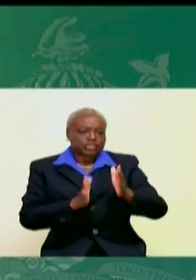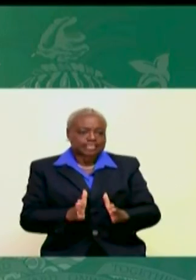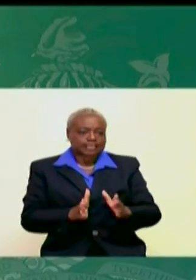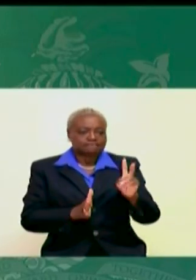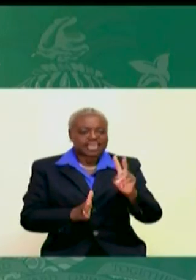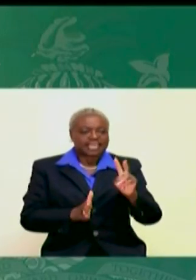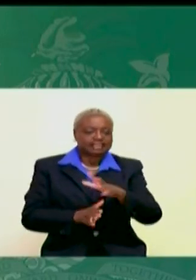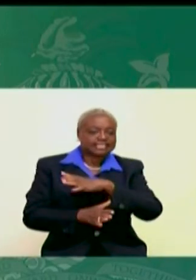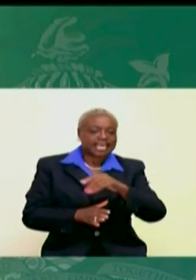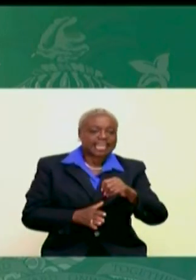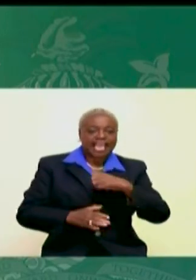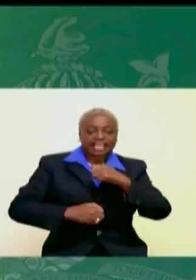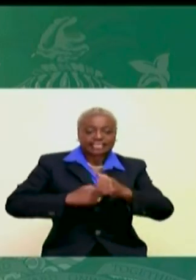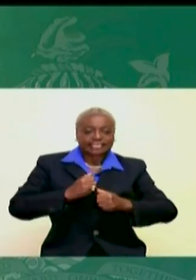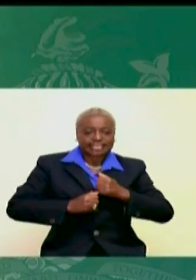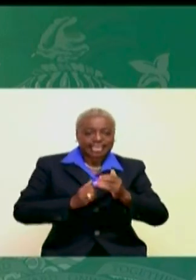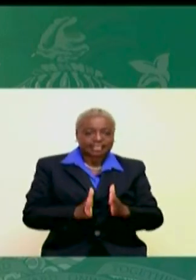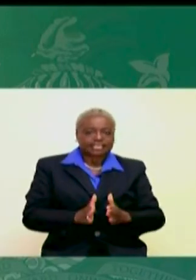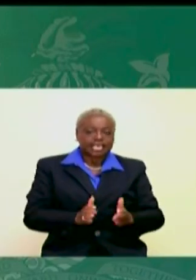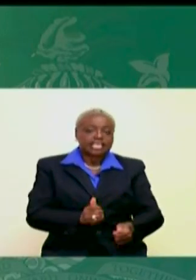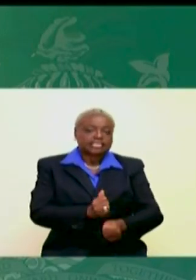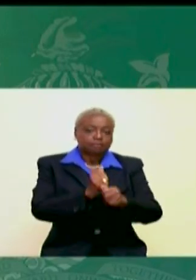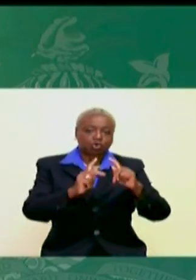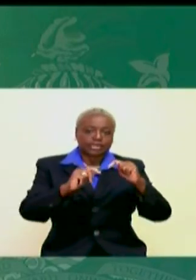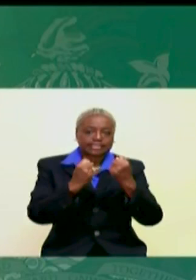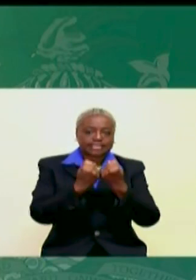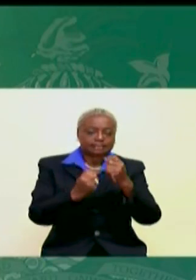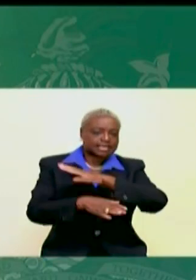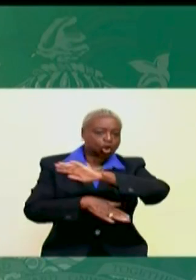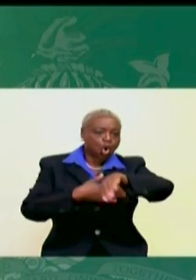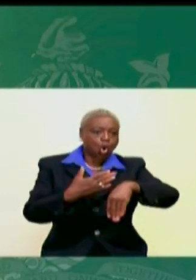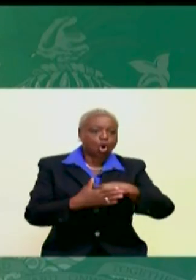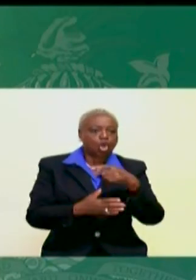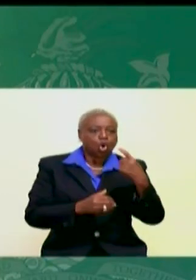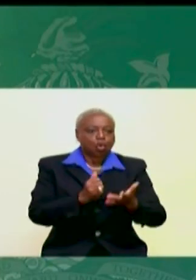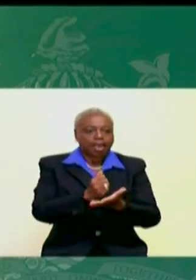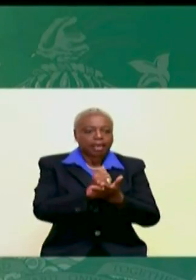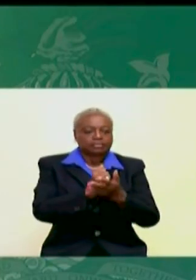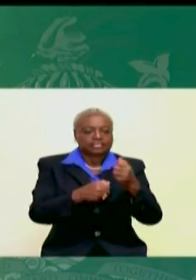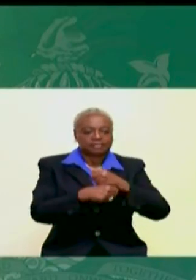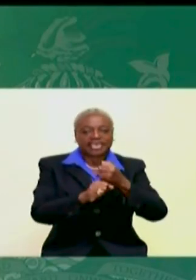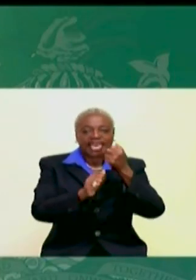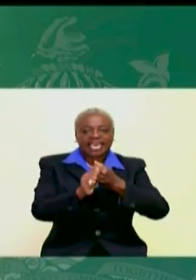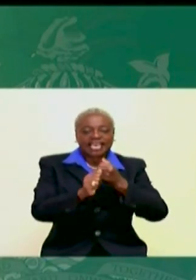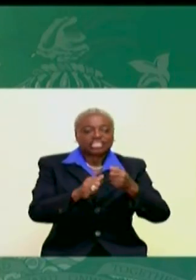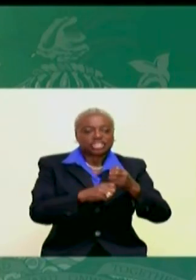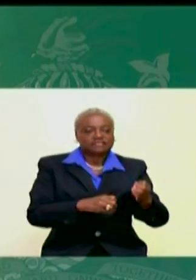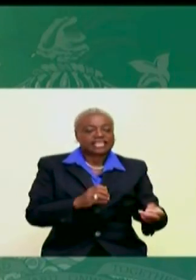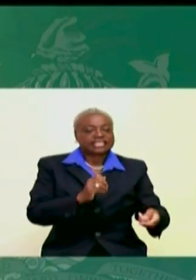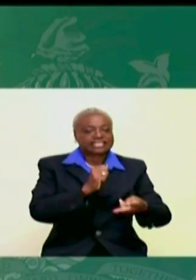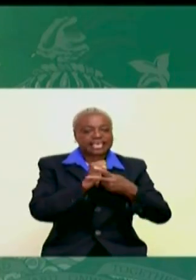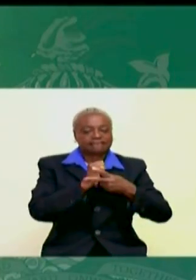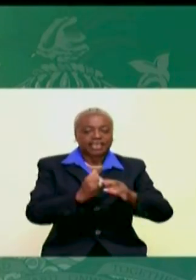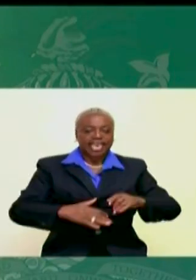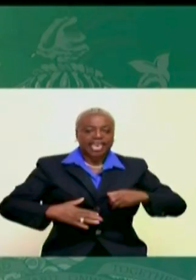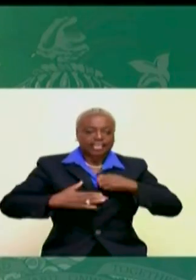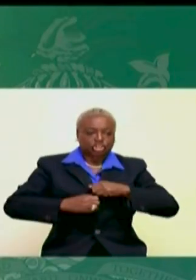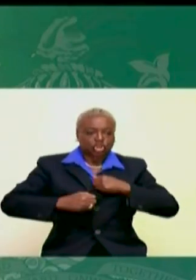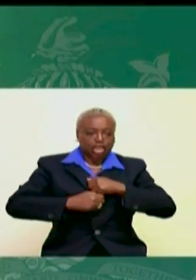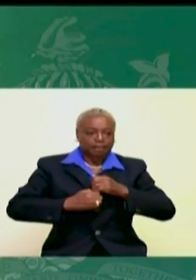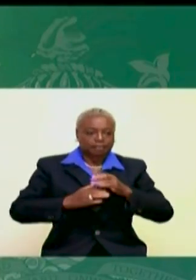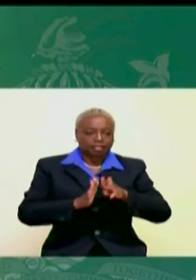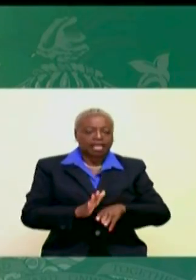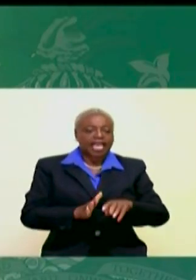performers, entertainers, support teams, and all who help to make each event safe, enjoyable, and